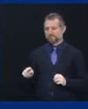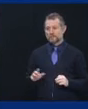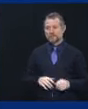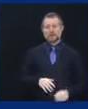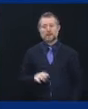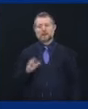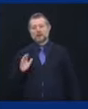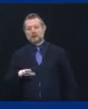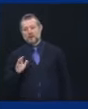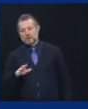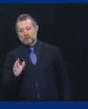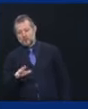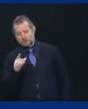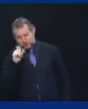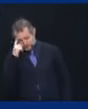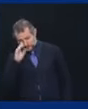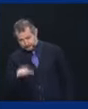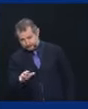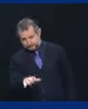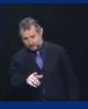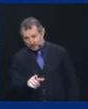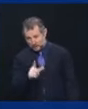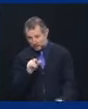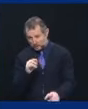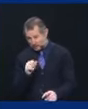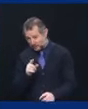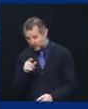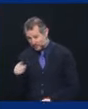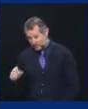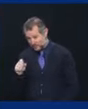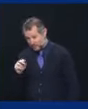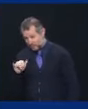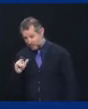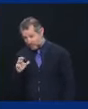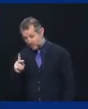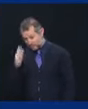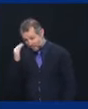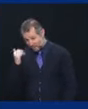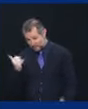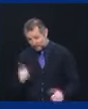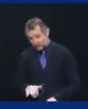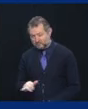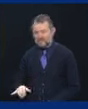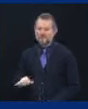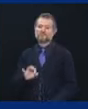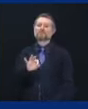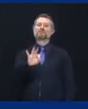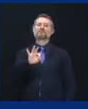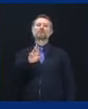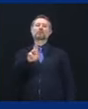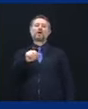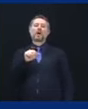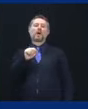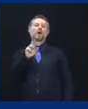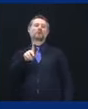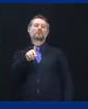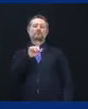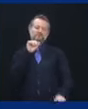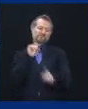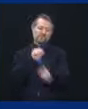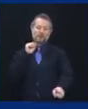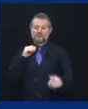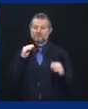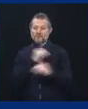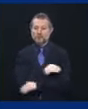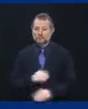Stony Brook was a fraud situation. Stony Brook was a